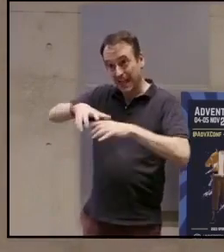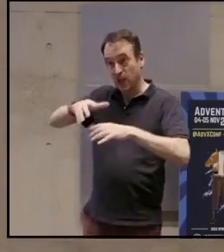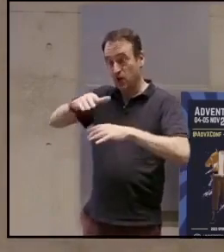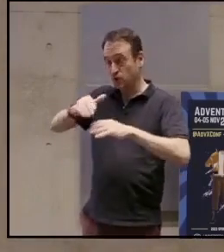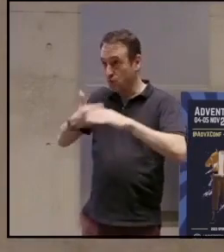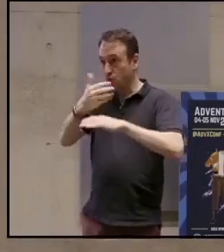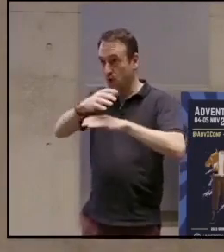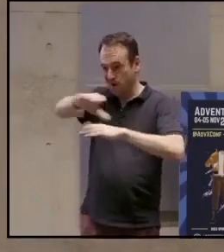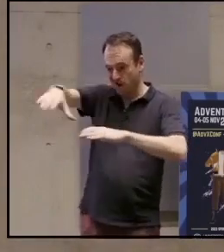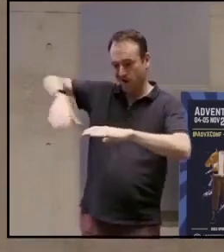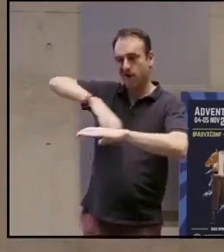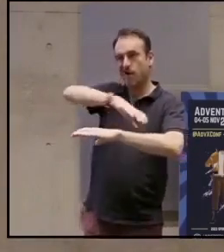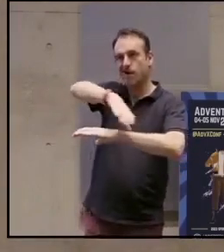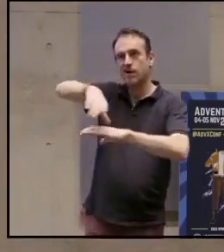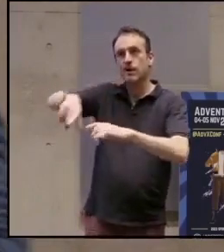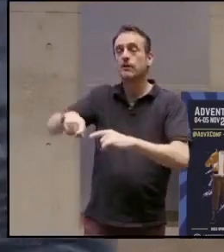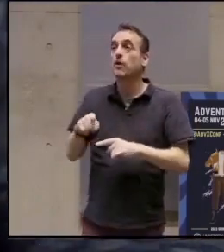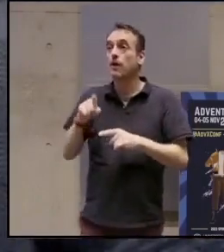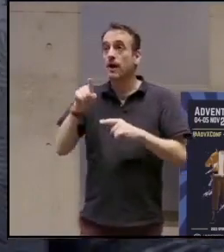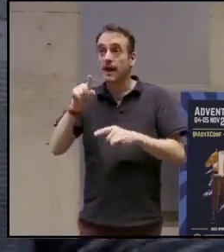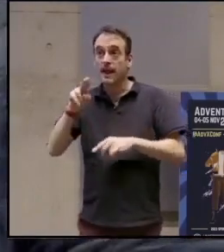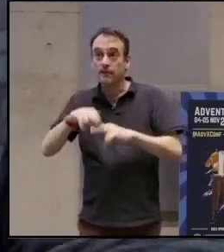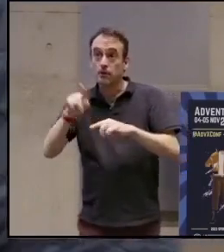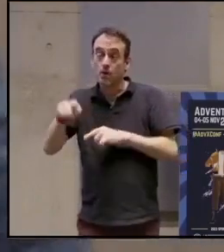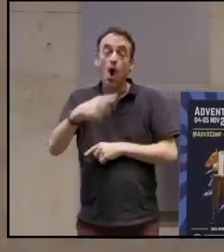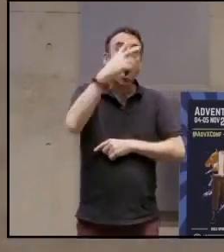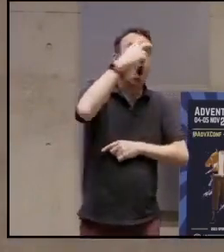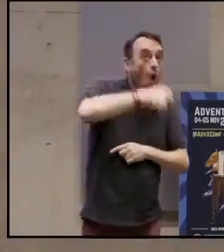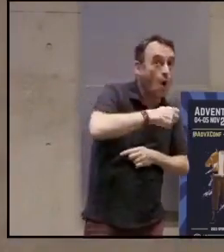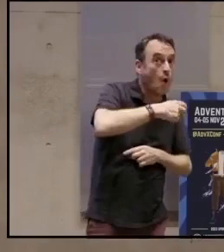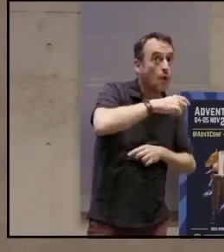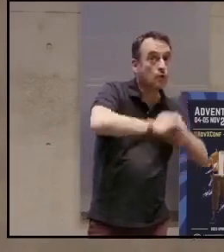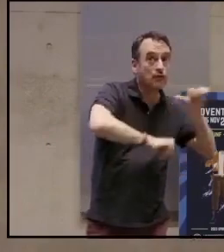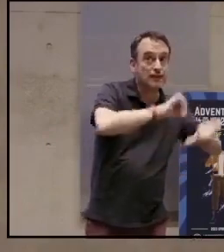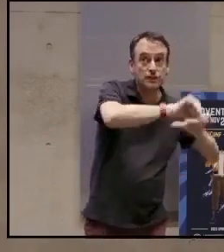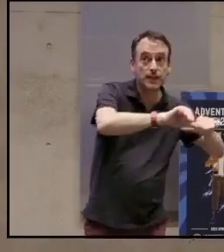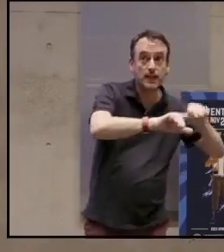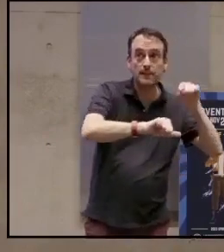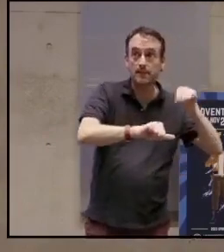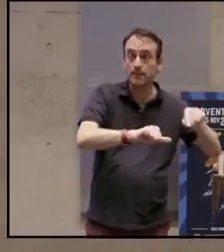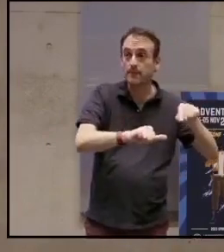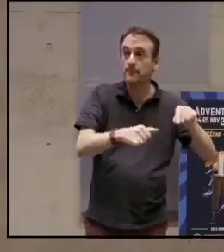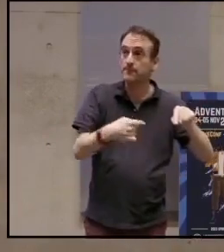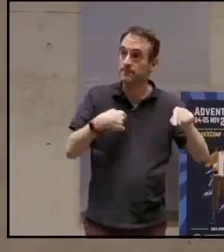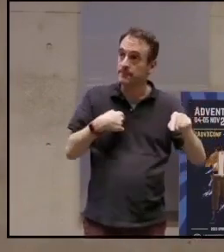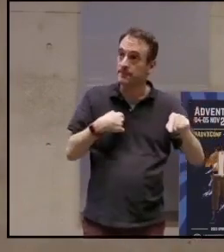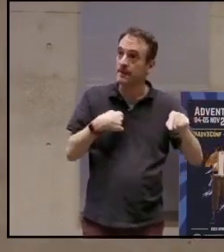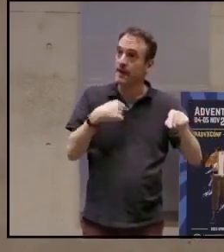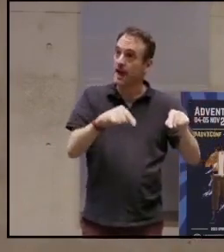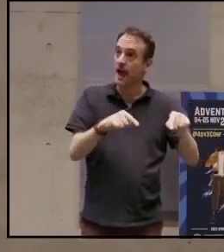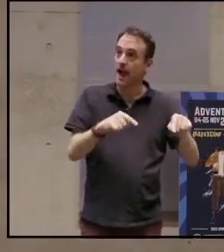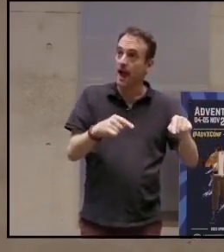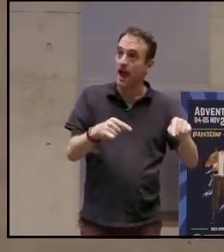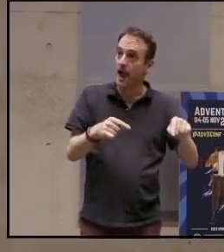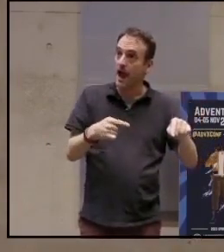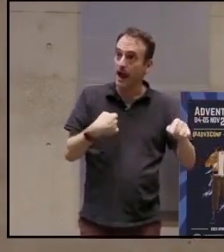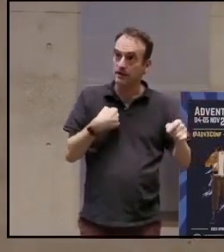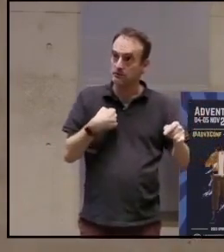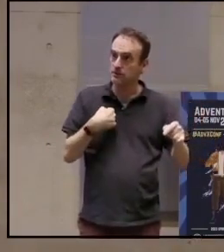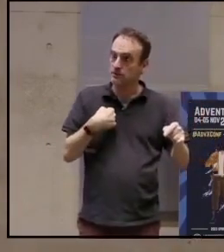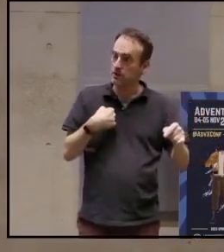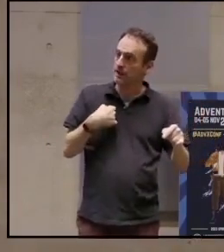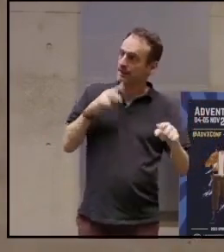were a beneficiary or a true believer of the old regime, someone like this is a huge threat to you, and it's a threat that you have to combat over